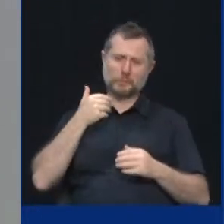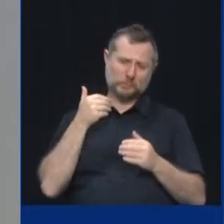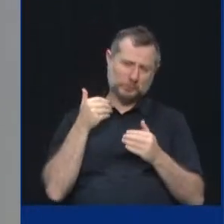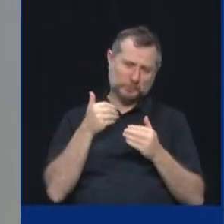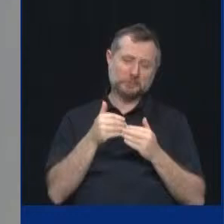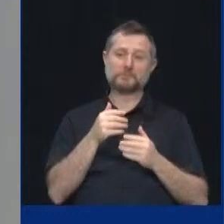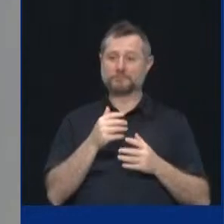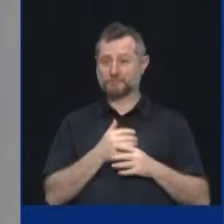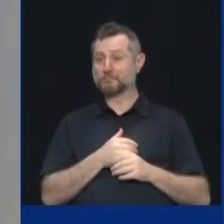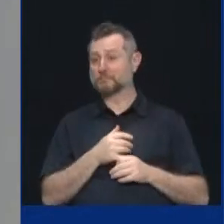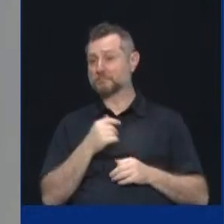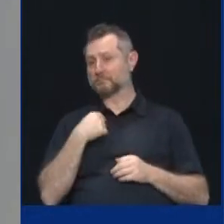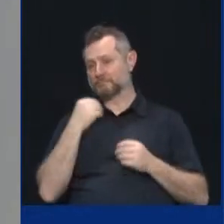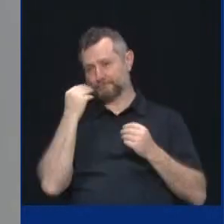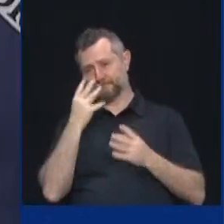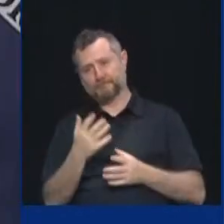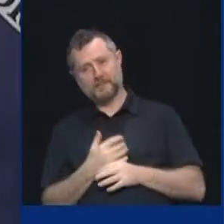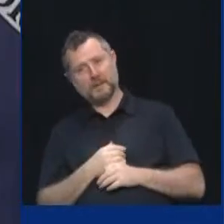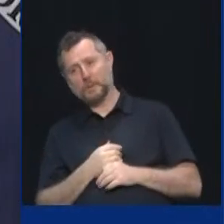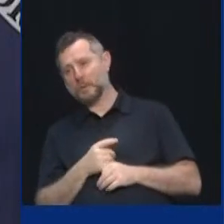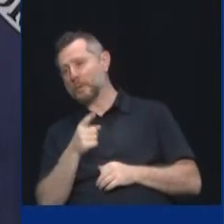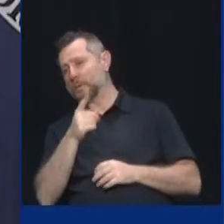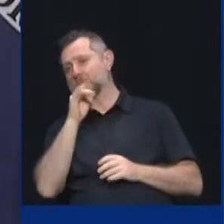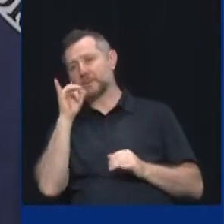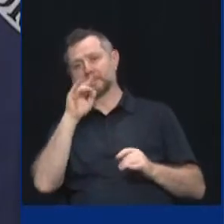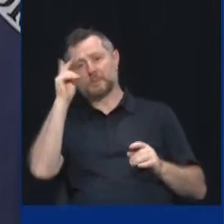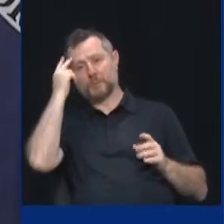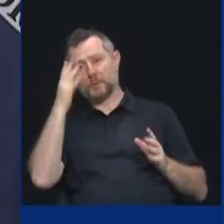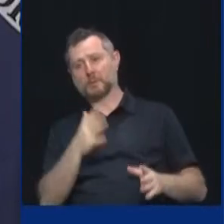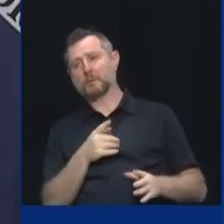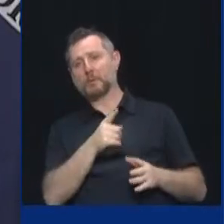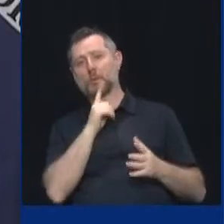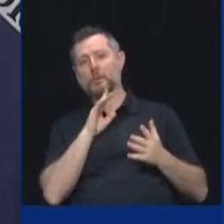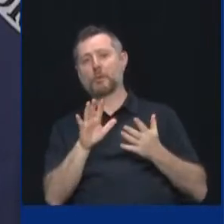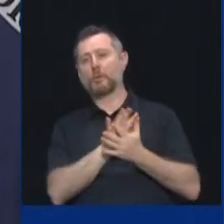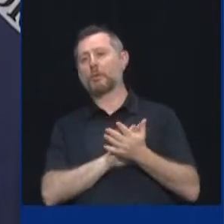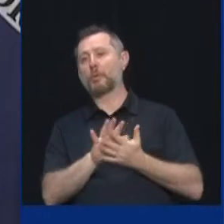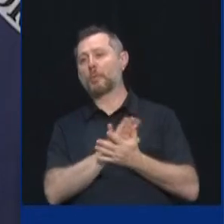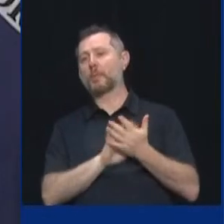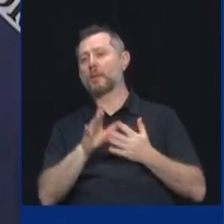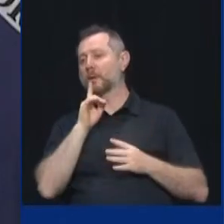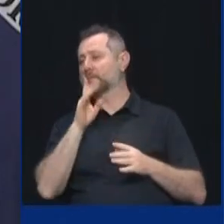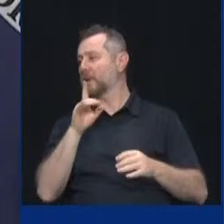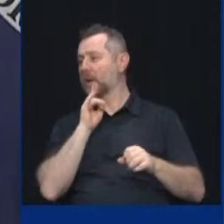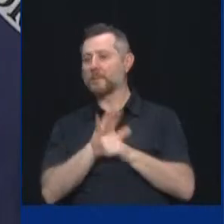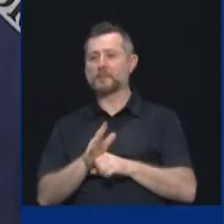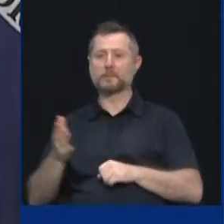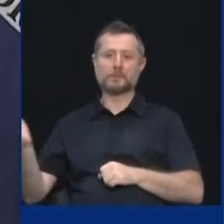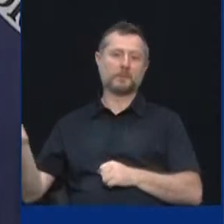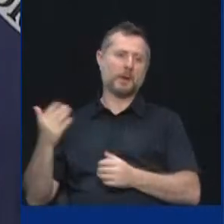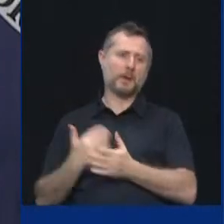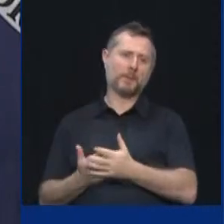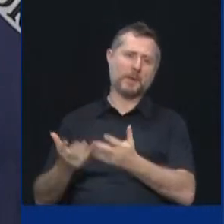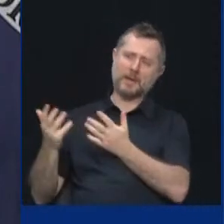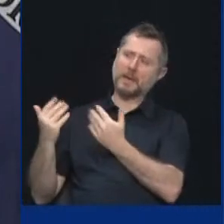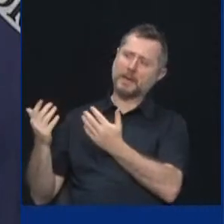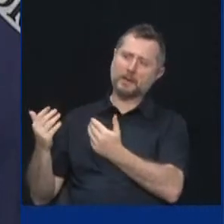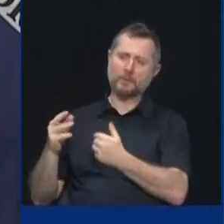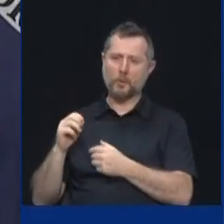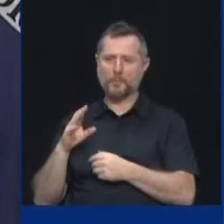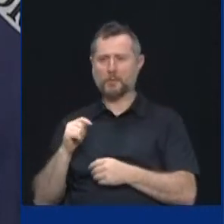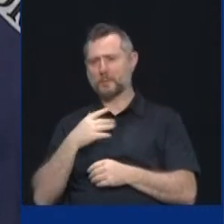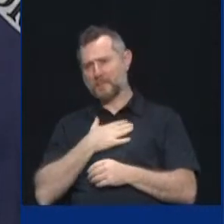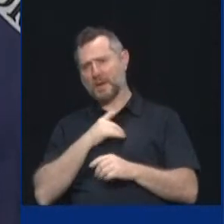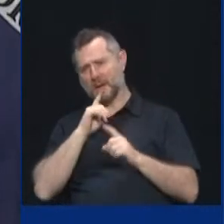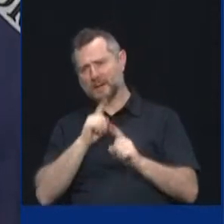so I don't want to give you a date. That's a politician's There you answer. go. Politician's I've been with answer. you a long You're a time. doctor. Yes. That's the answer I give. Give